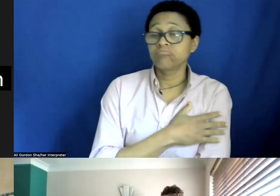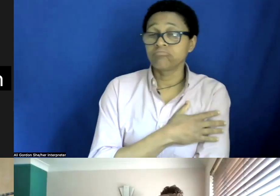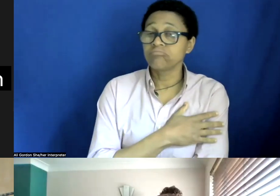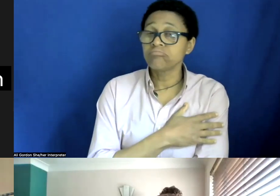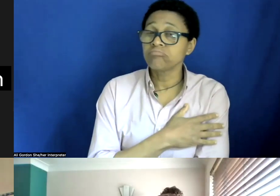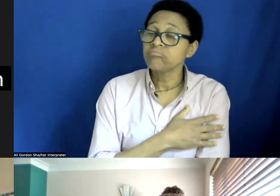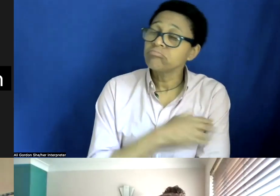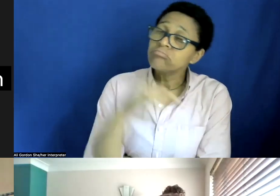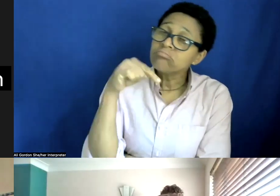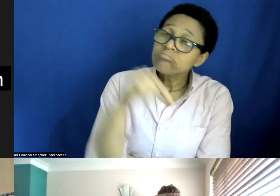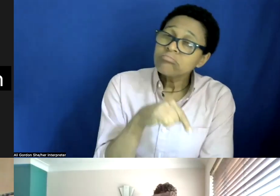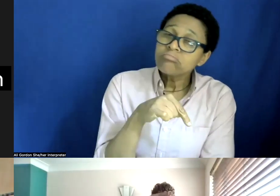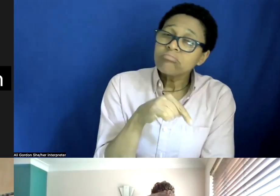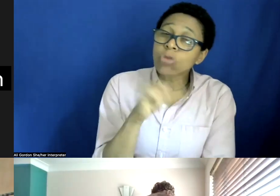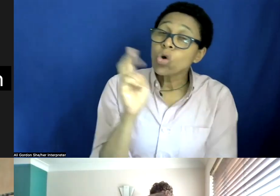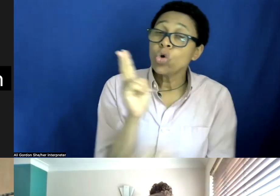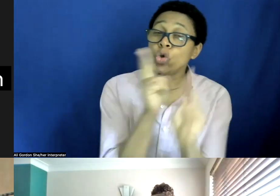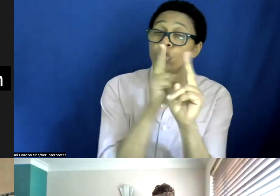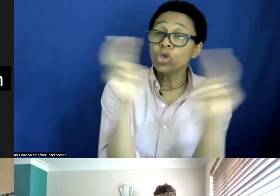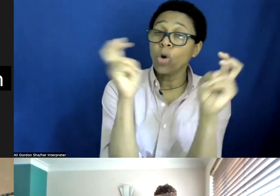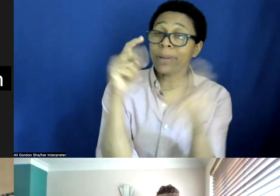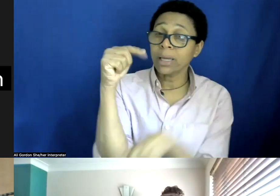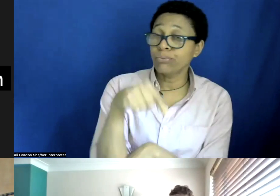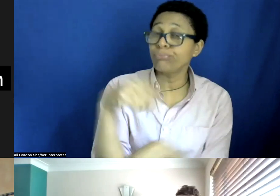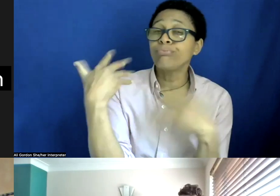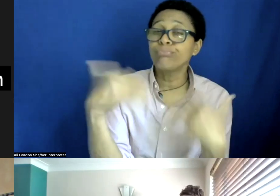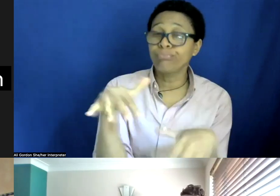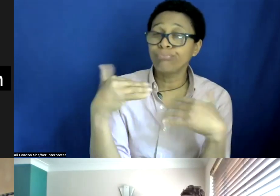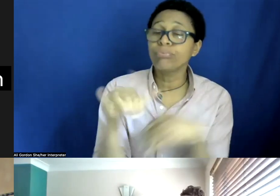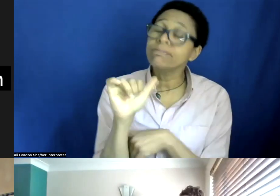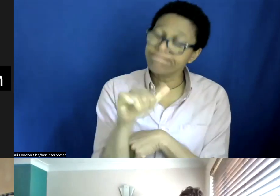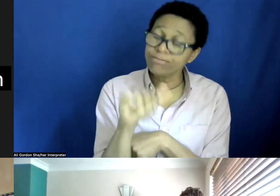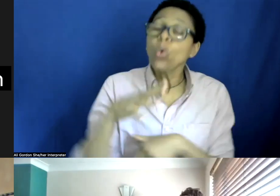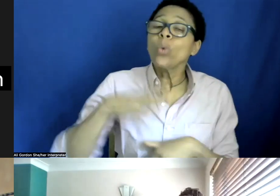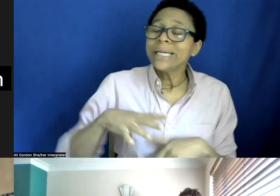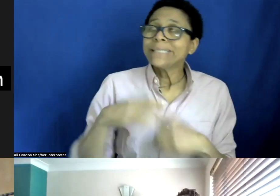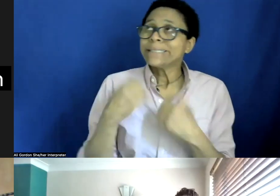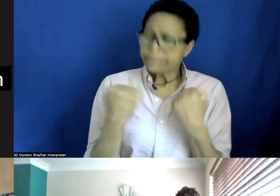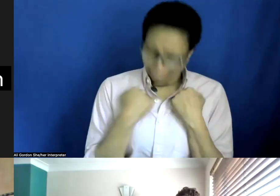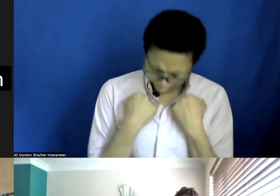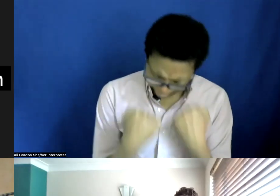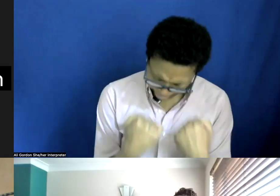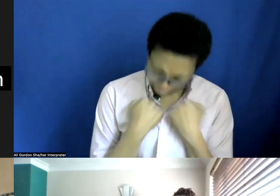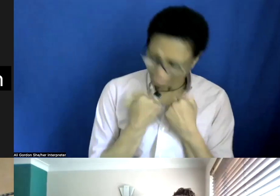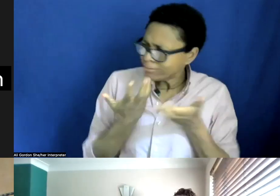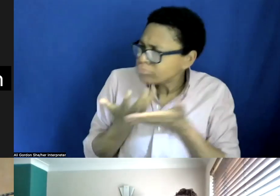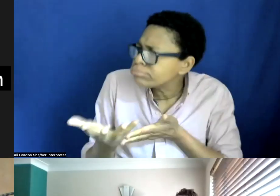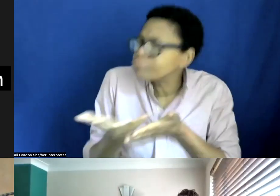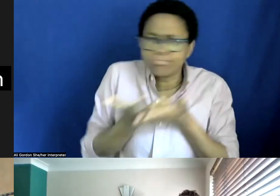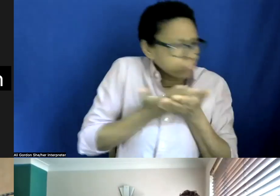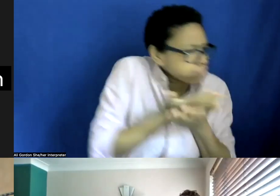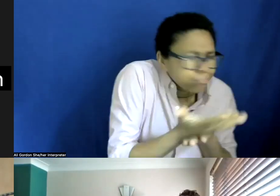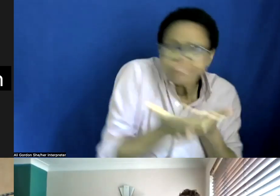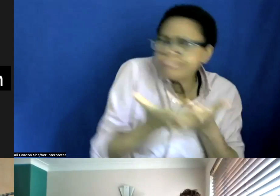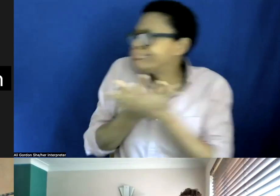really is something that we have to grapple with as people working in this area, and perhaps, you know, in the case of